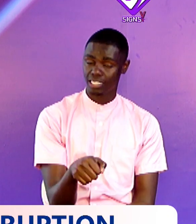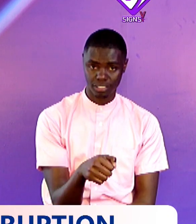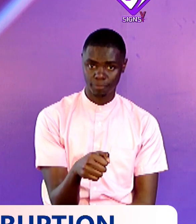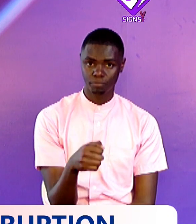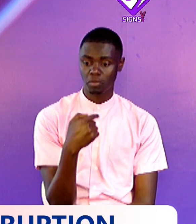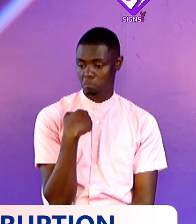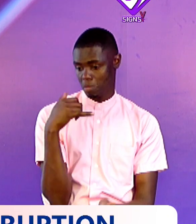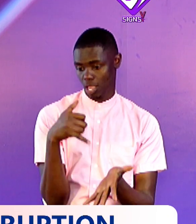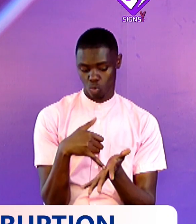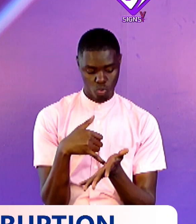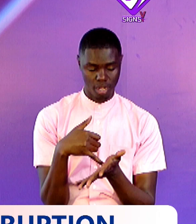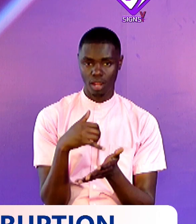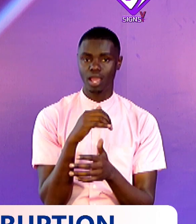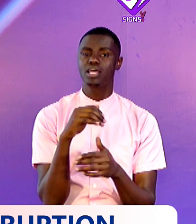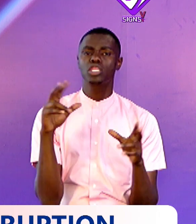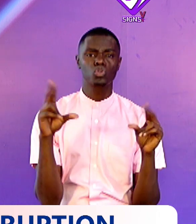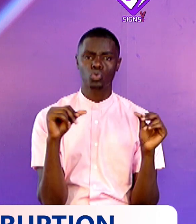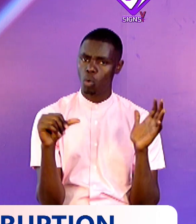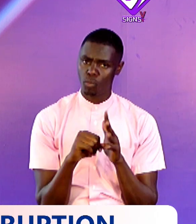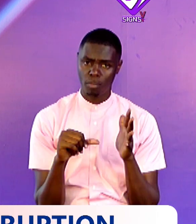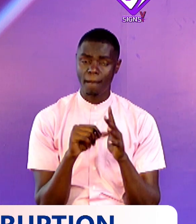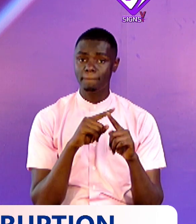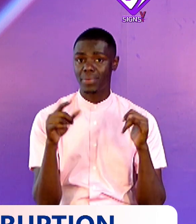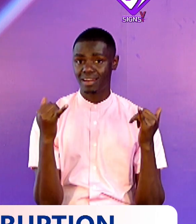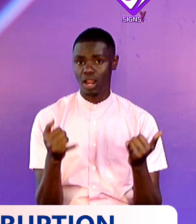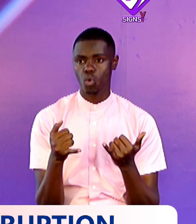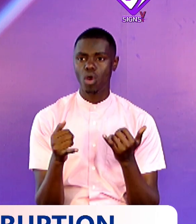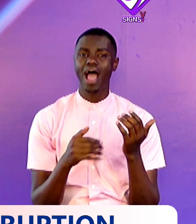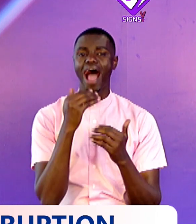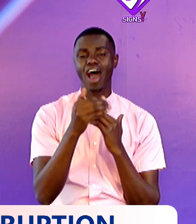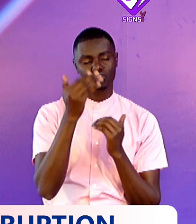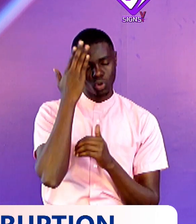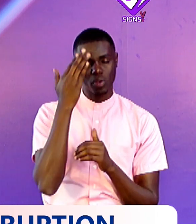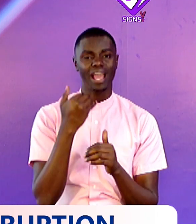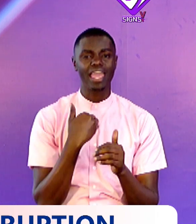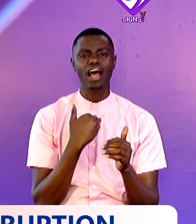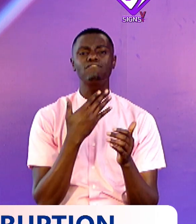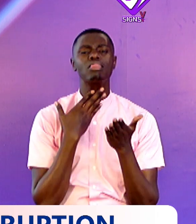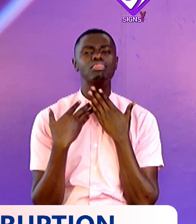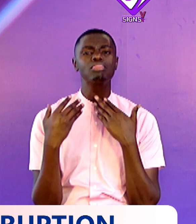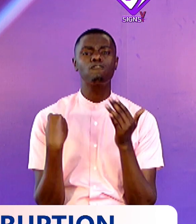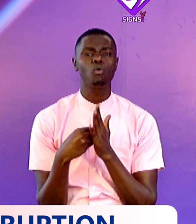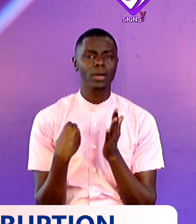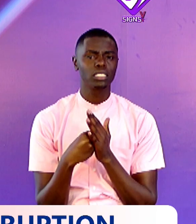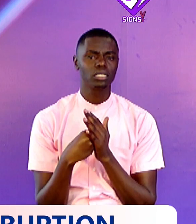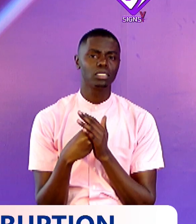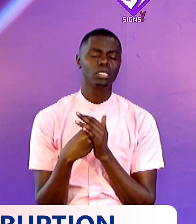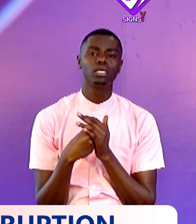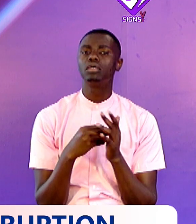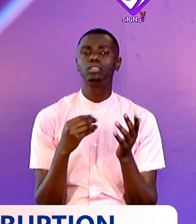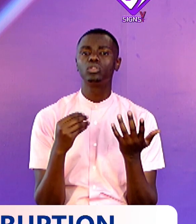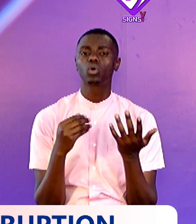included. me spare you. I know, there's no problem. Right. But now, after I've known that I have high affinity for money, Right. the question